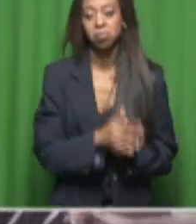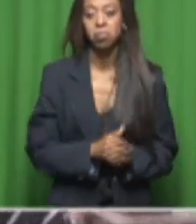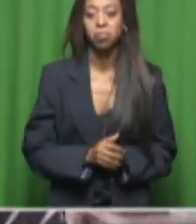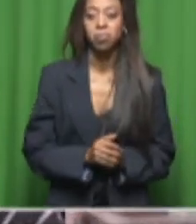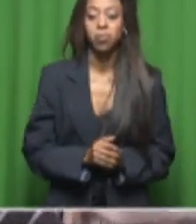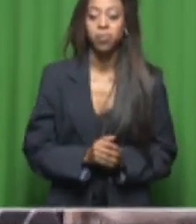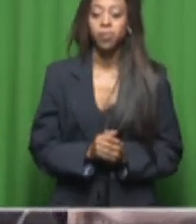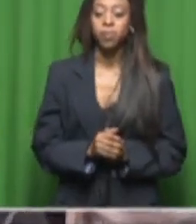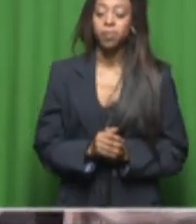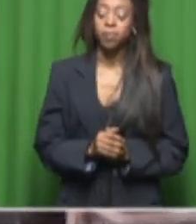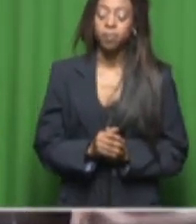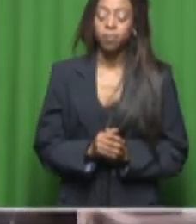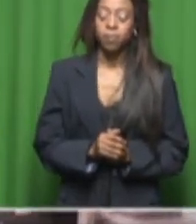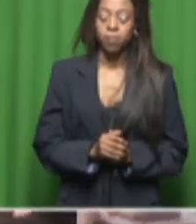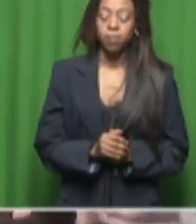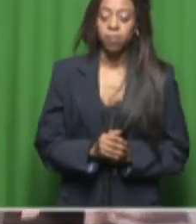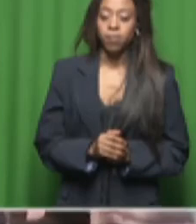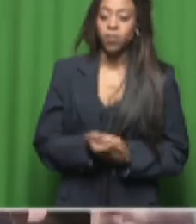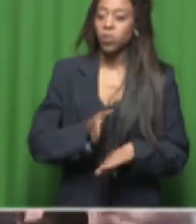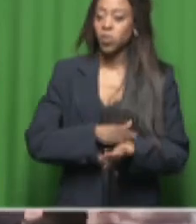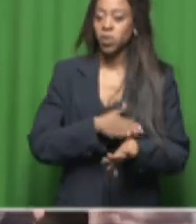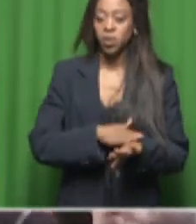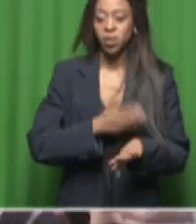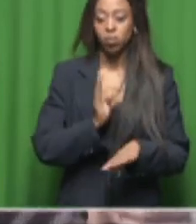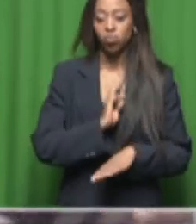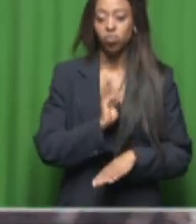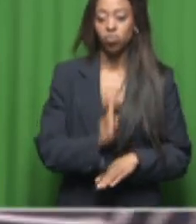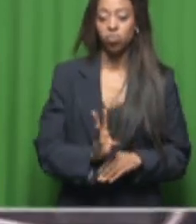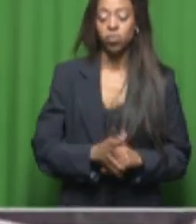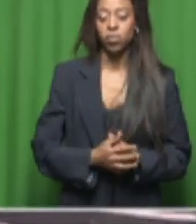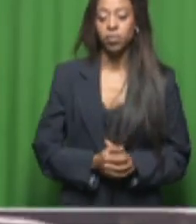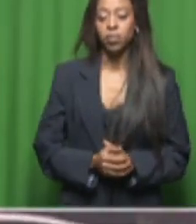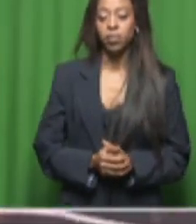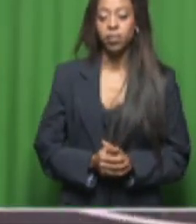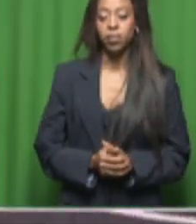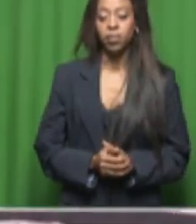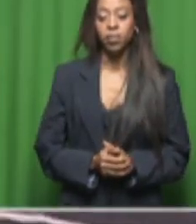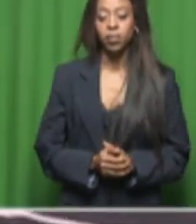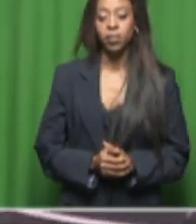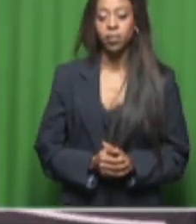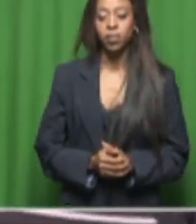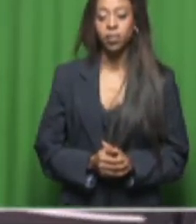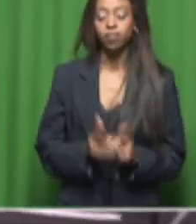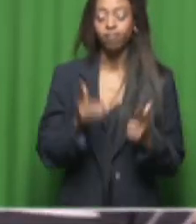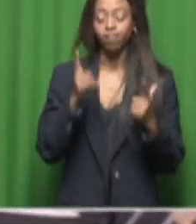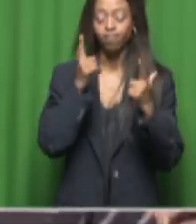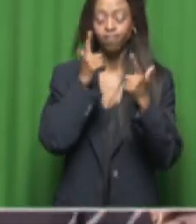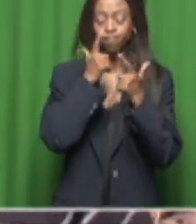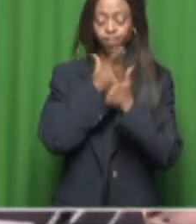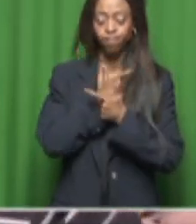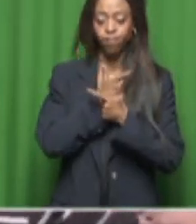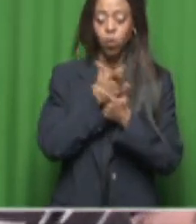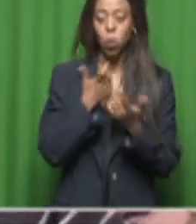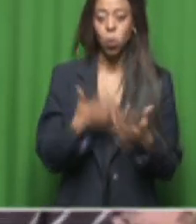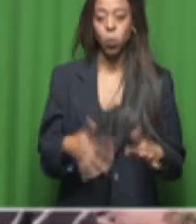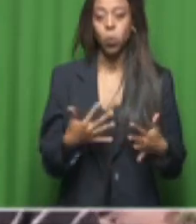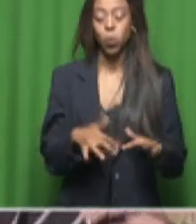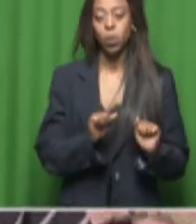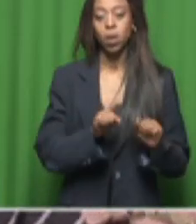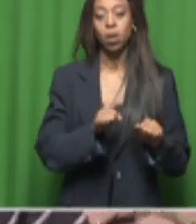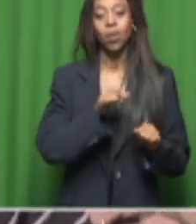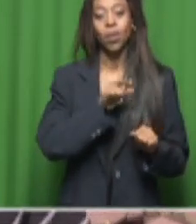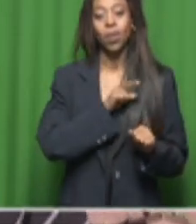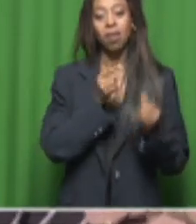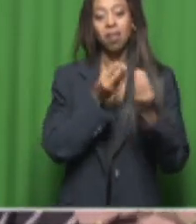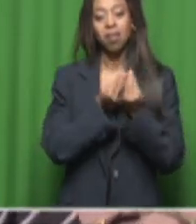them. No. It was too late. It was too late. We're so sad, very sad. Because this